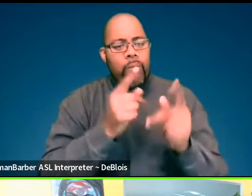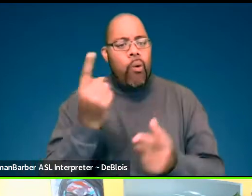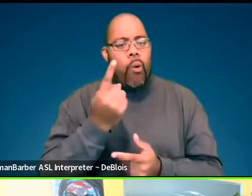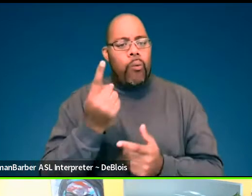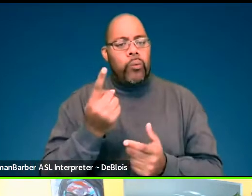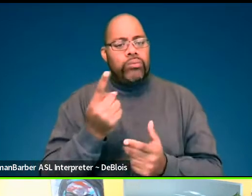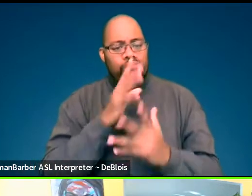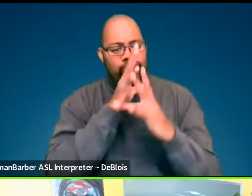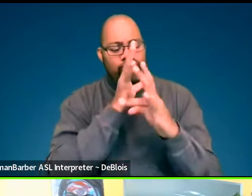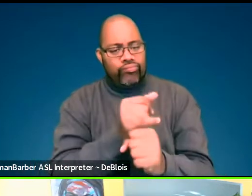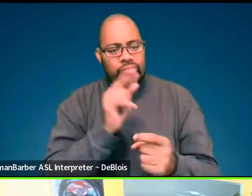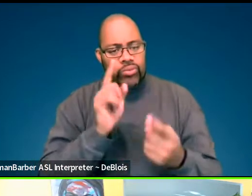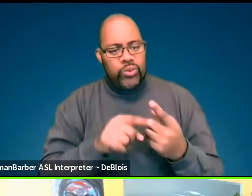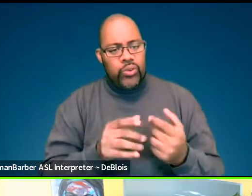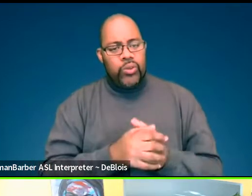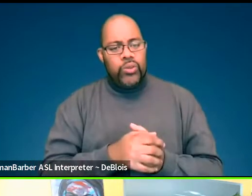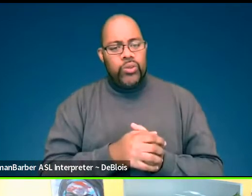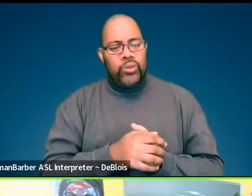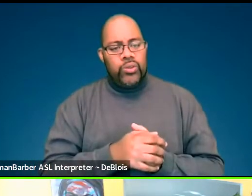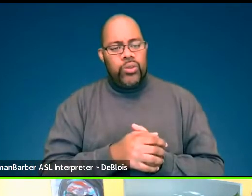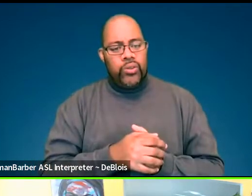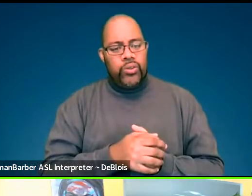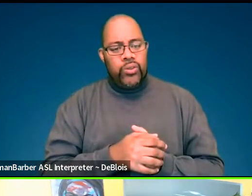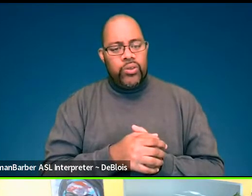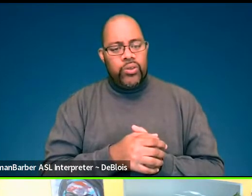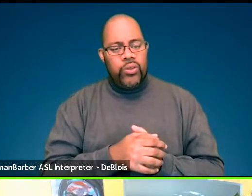have been drawn to,